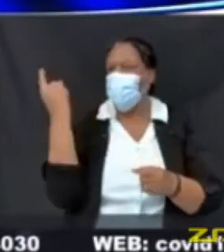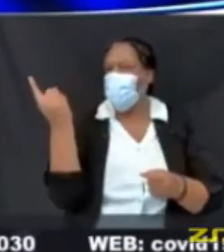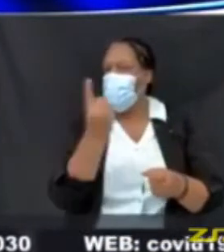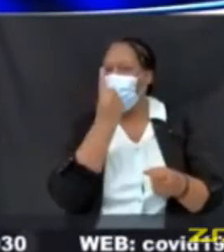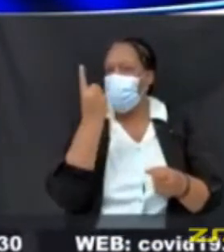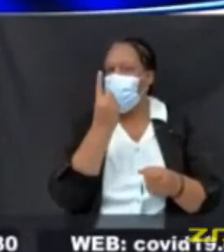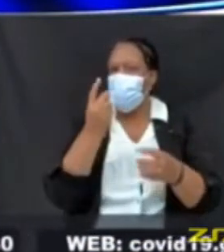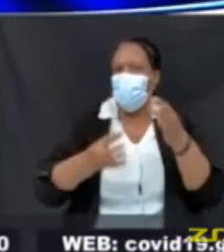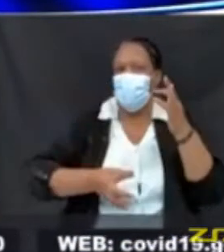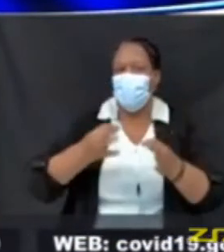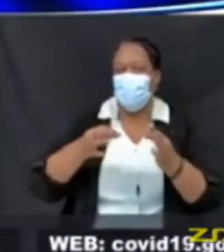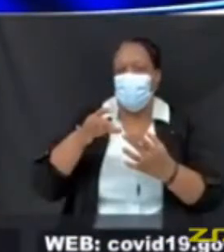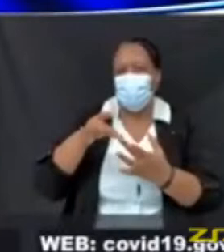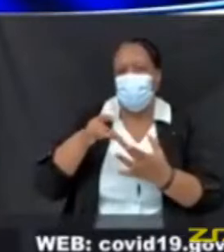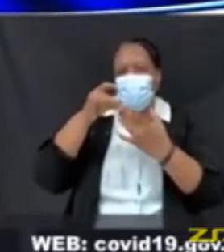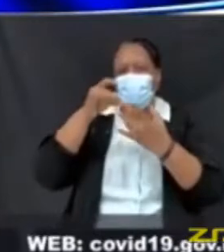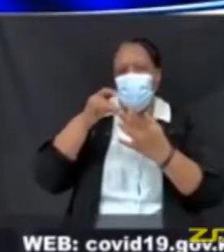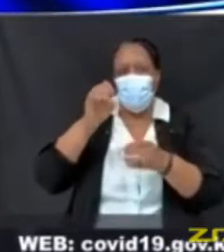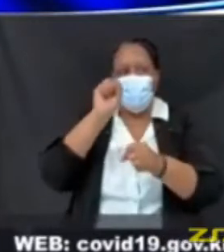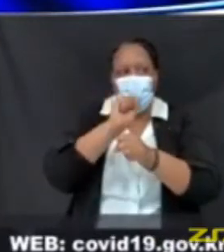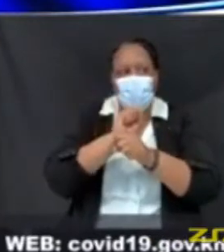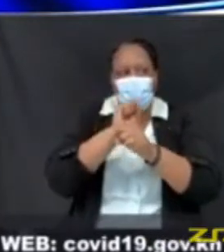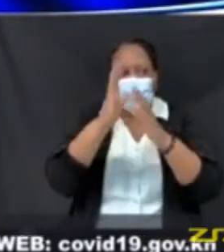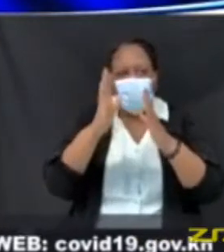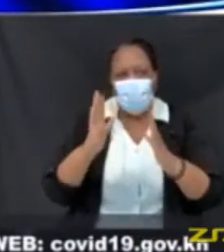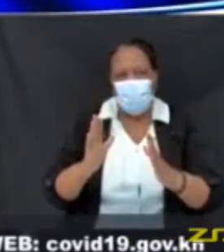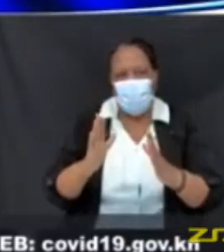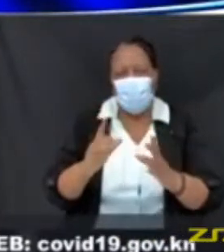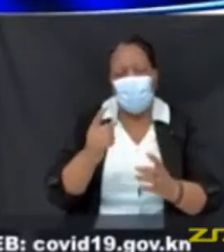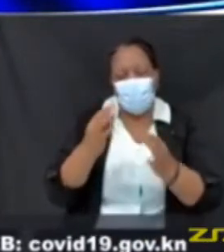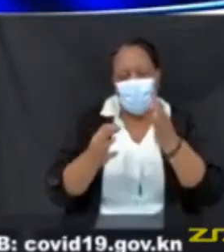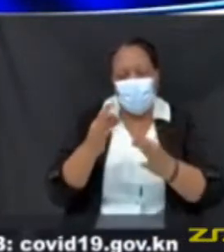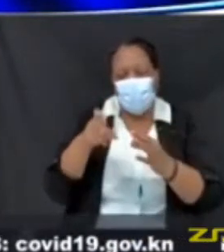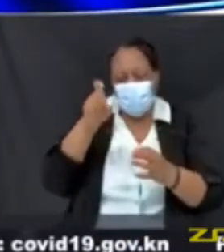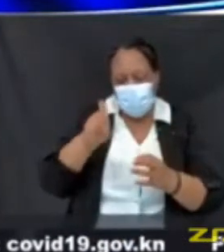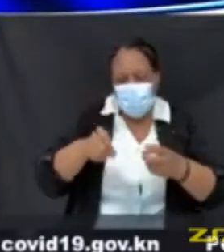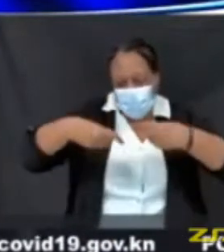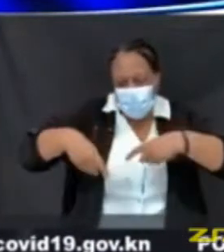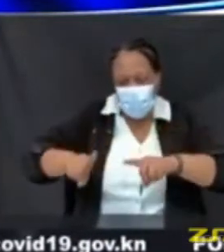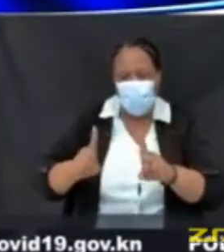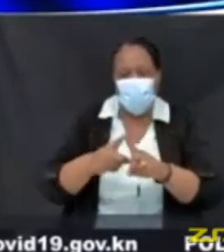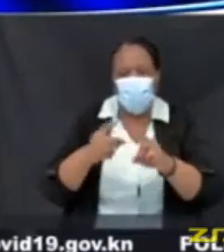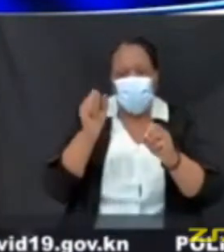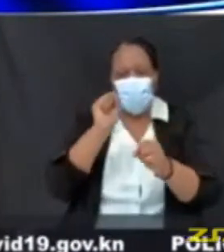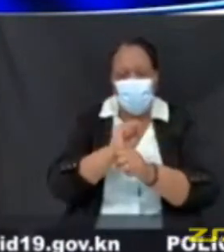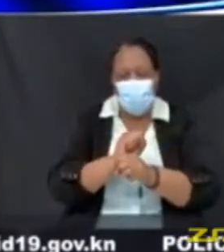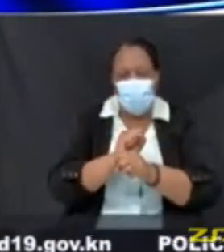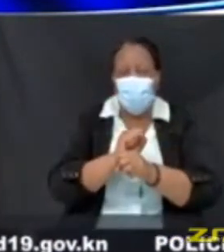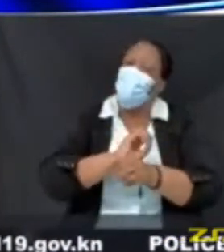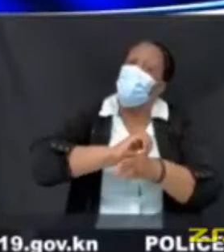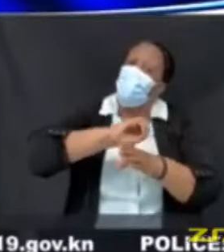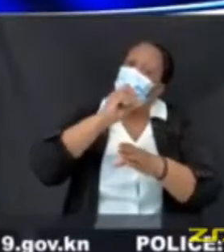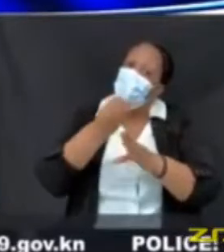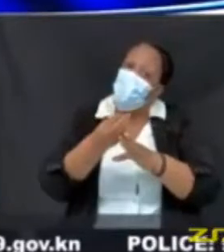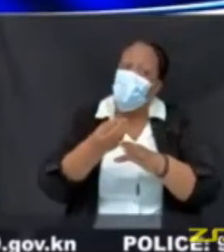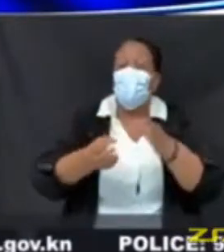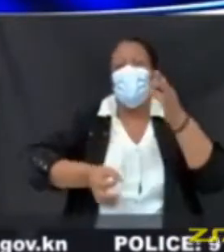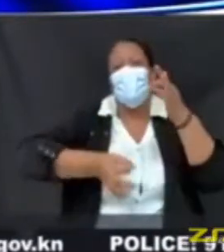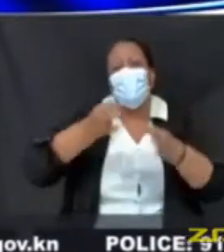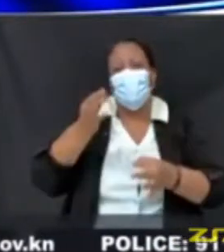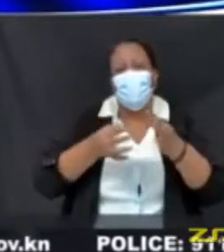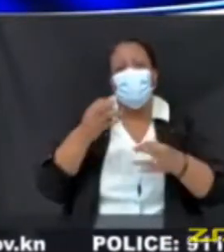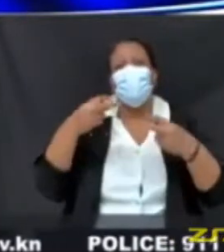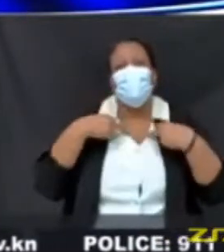you are an essential worker who are required for work, or if you have to travel for essential